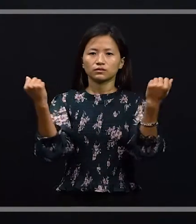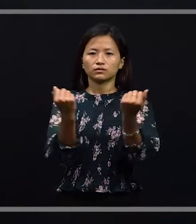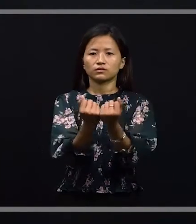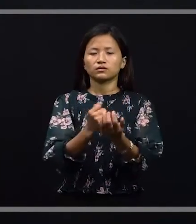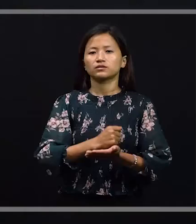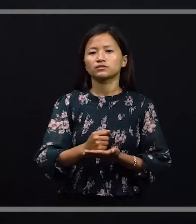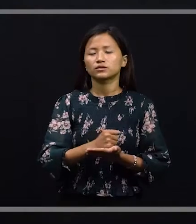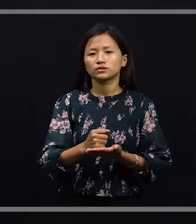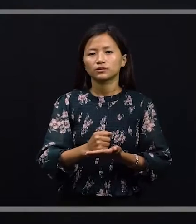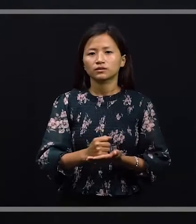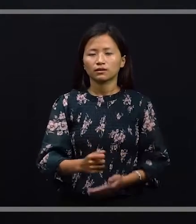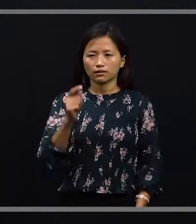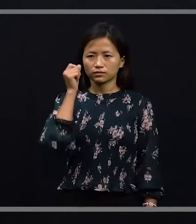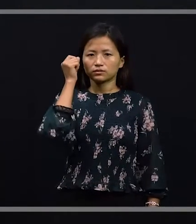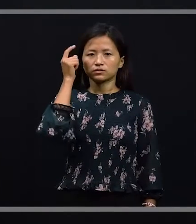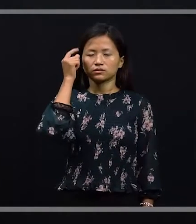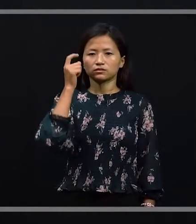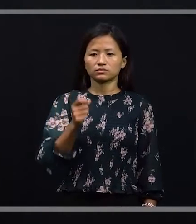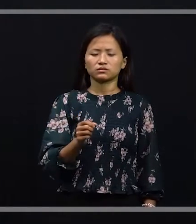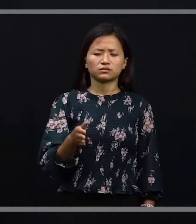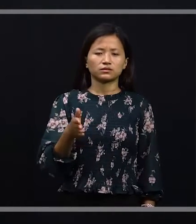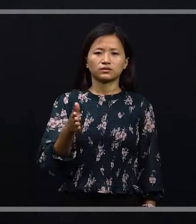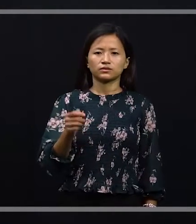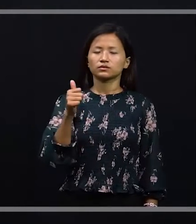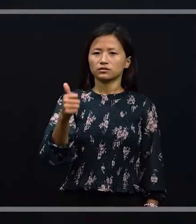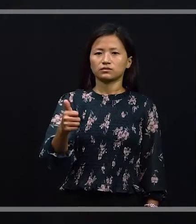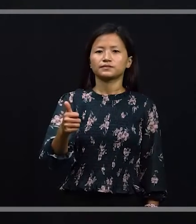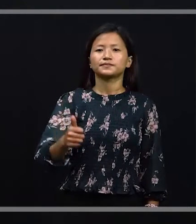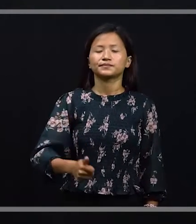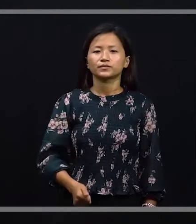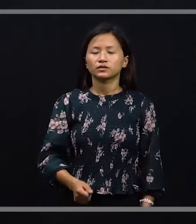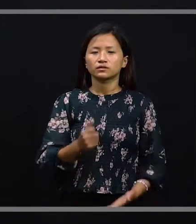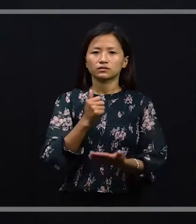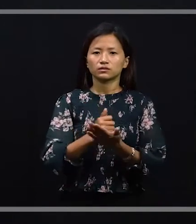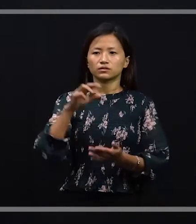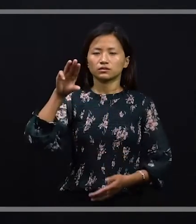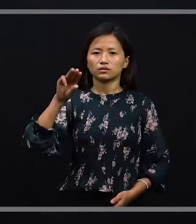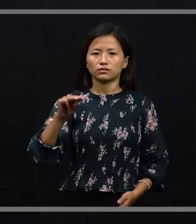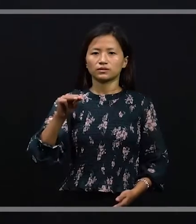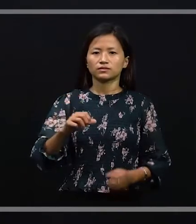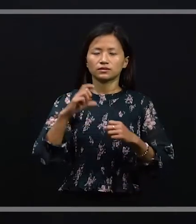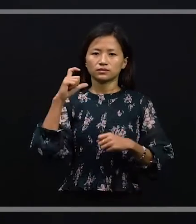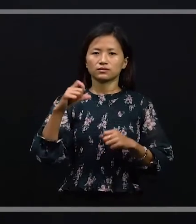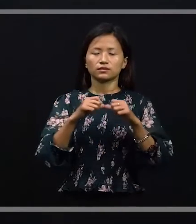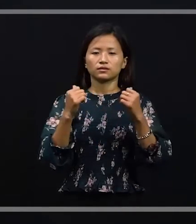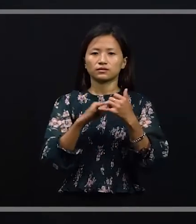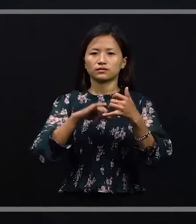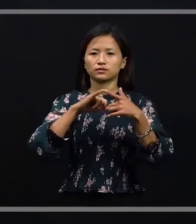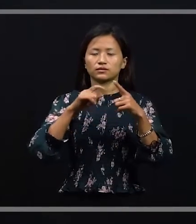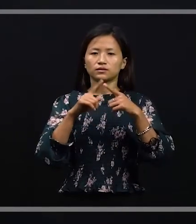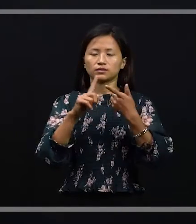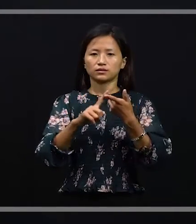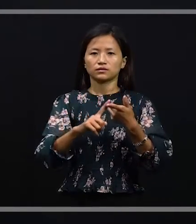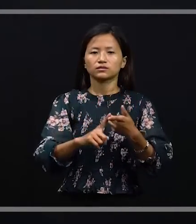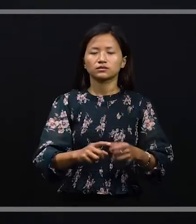see Periyar Ramasamy, Mahatma Gandhi, and Bhim Rao Ambedkar. Okay, so all these